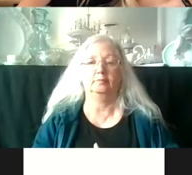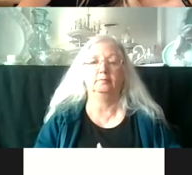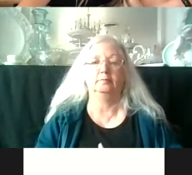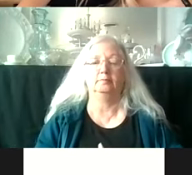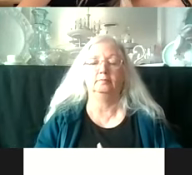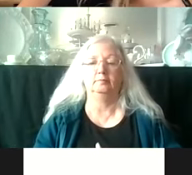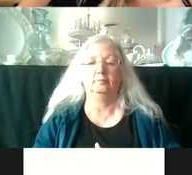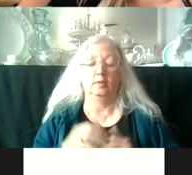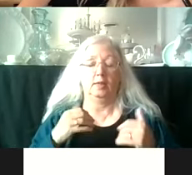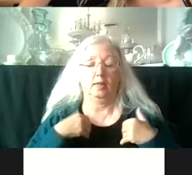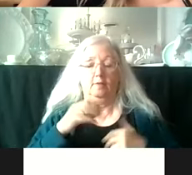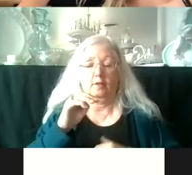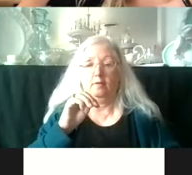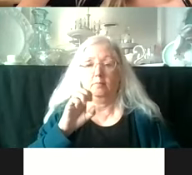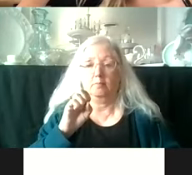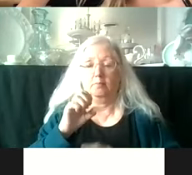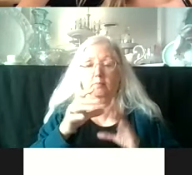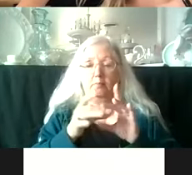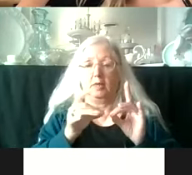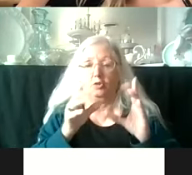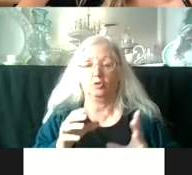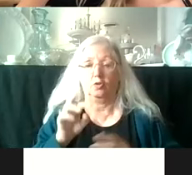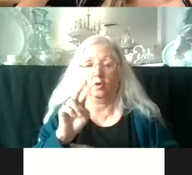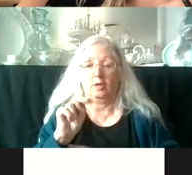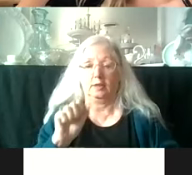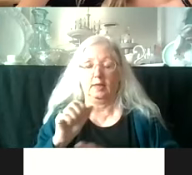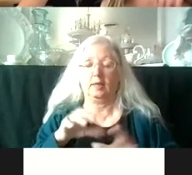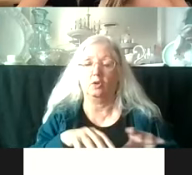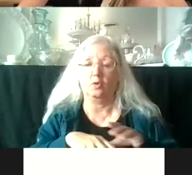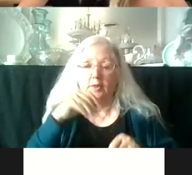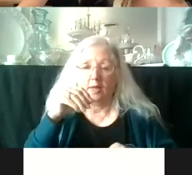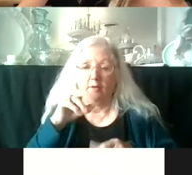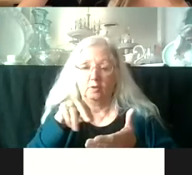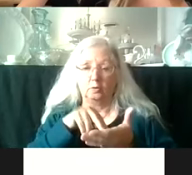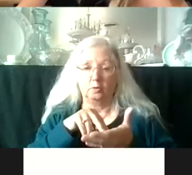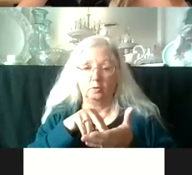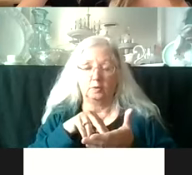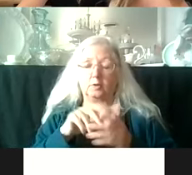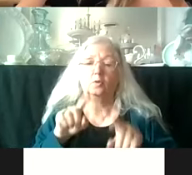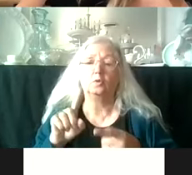Once we have our messenger RNA, it leaves the nucleus, and where does it go again?